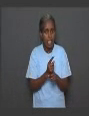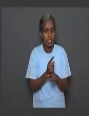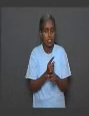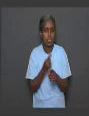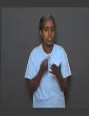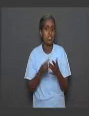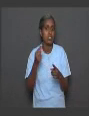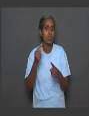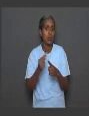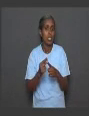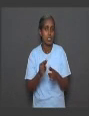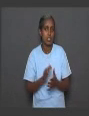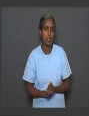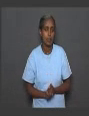words.